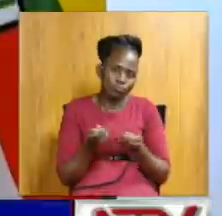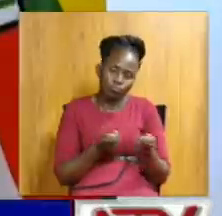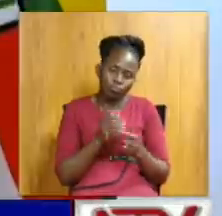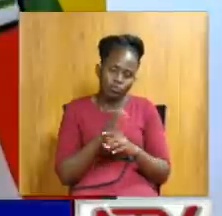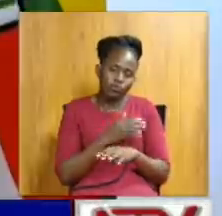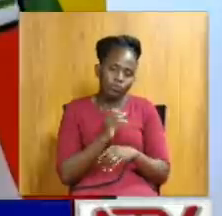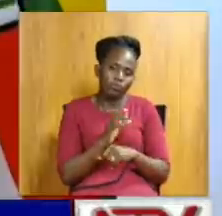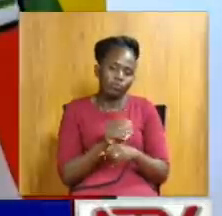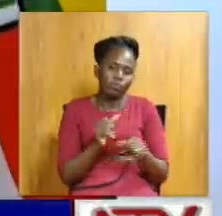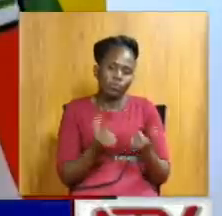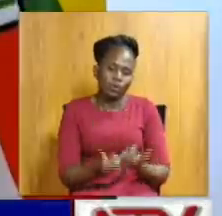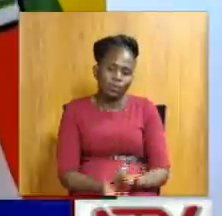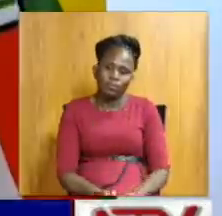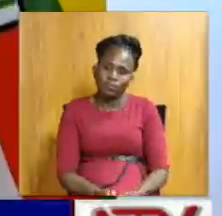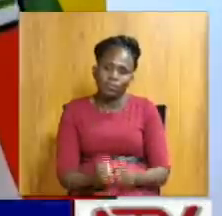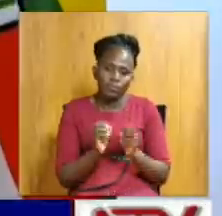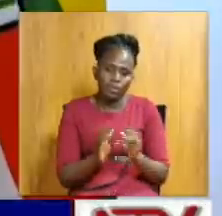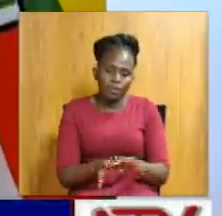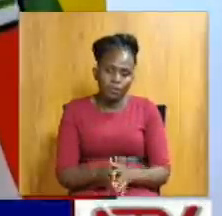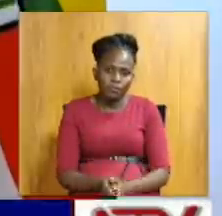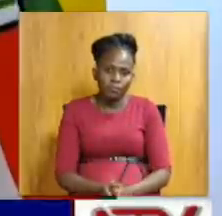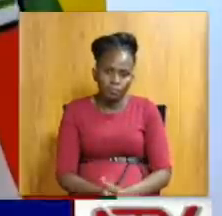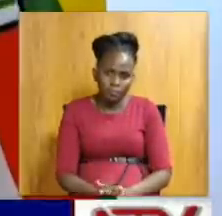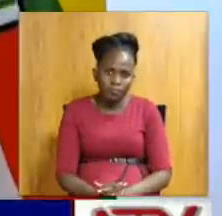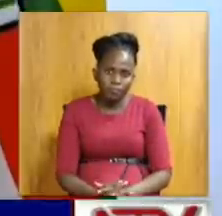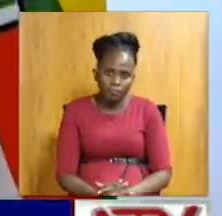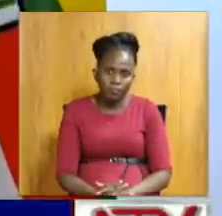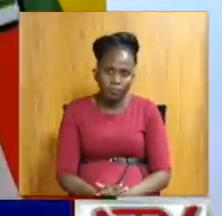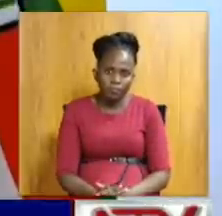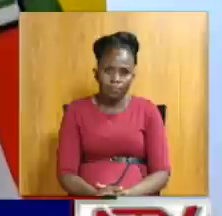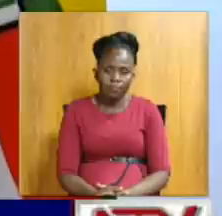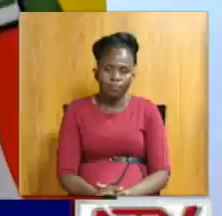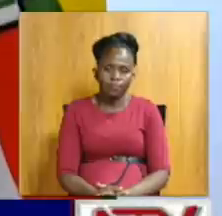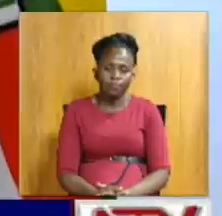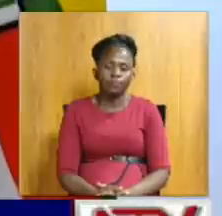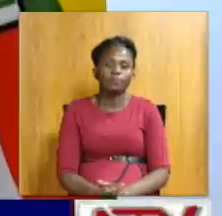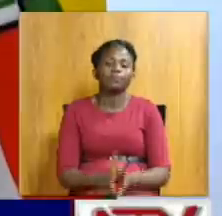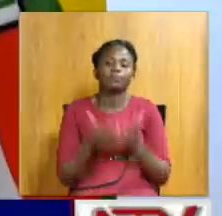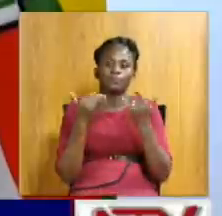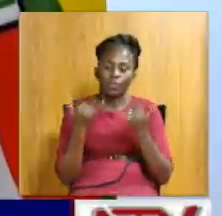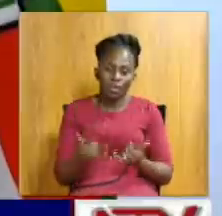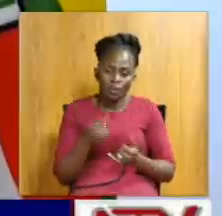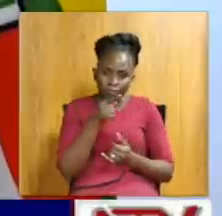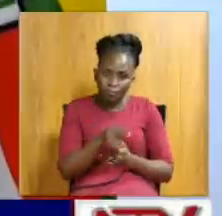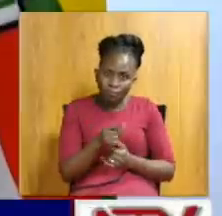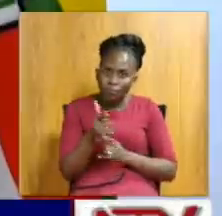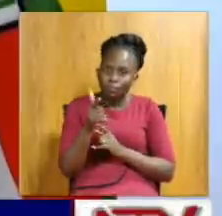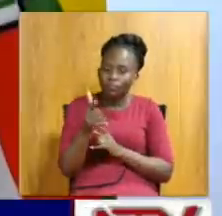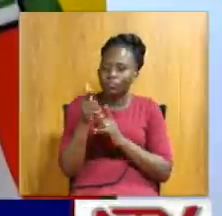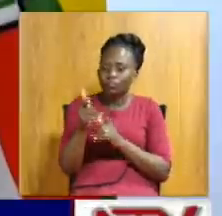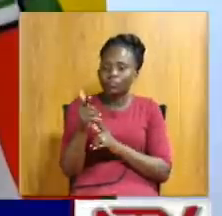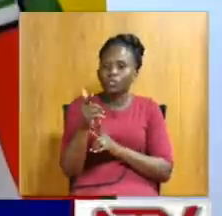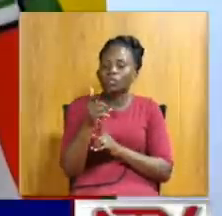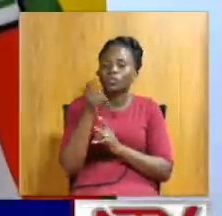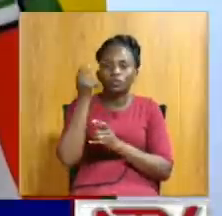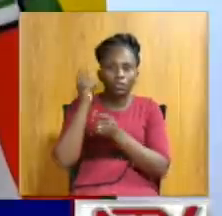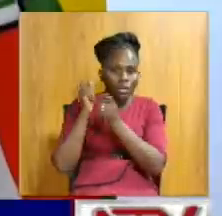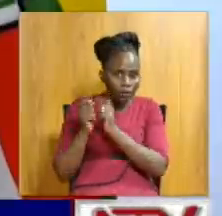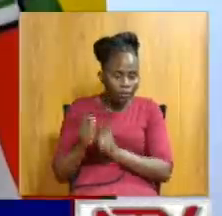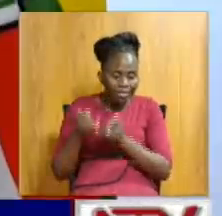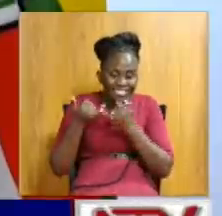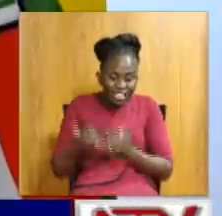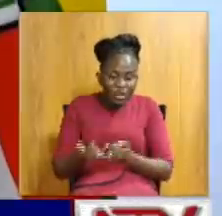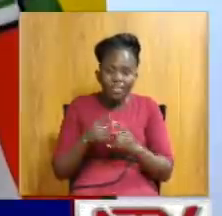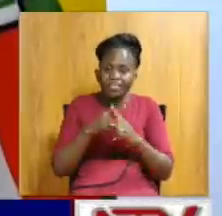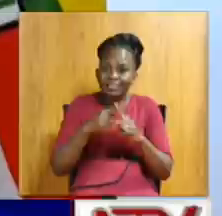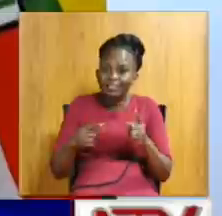them, especially in a forest area. The terrorists are now fleeing and killing villagers.